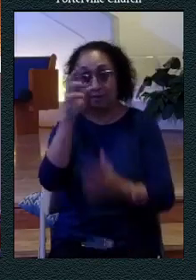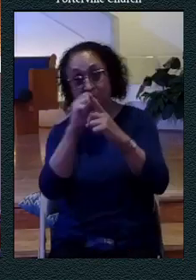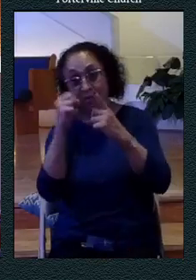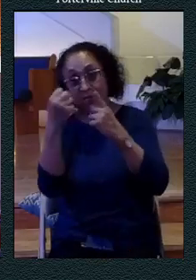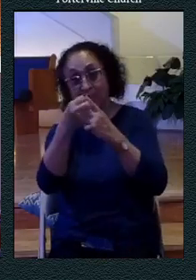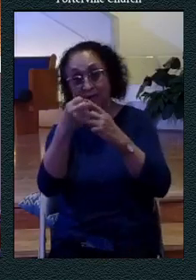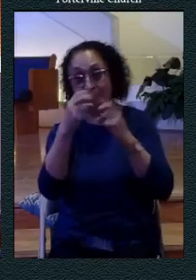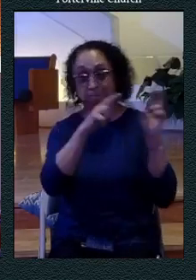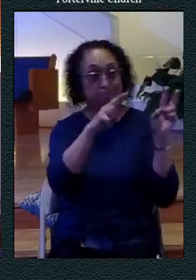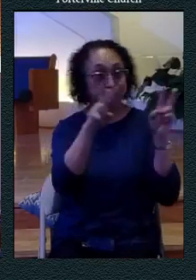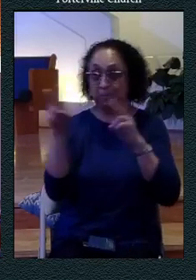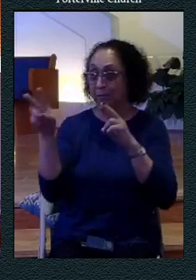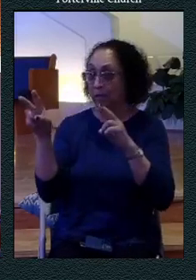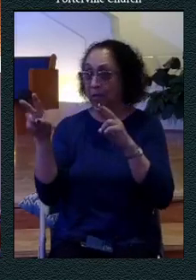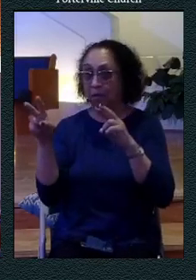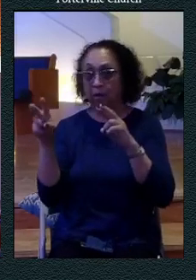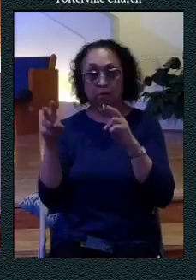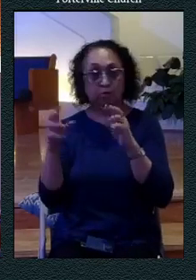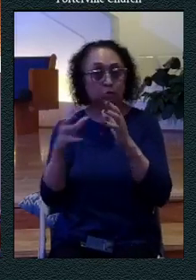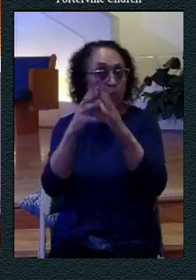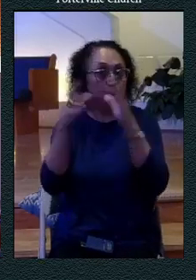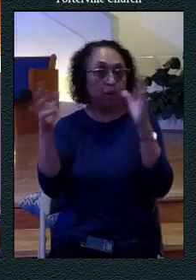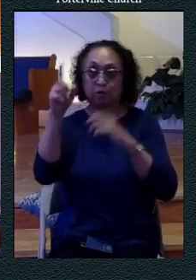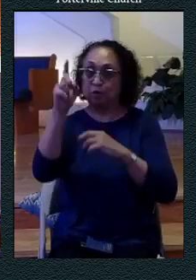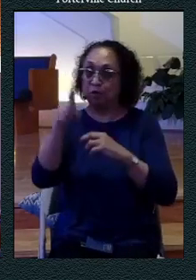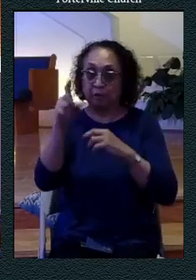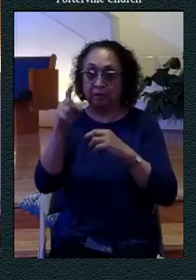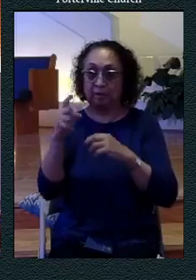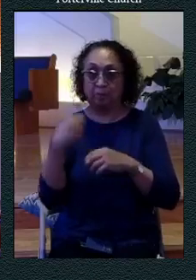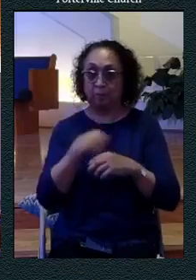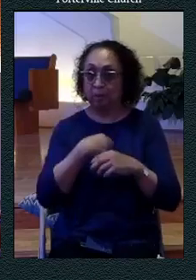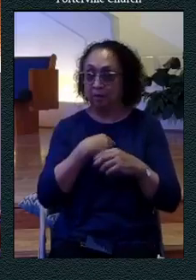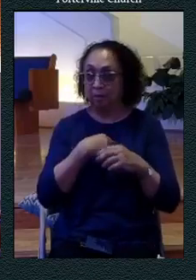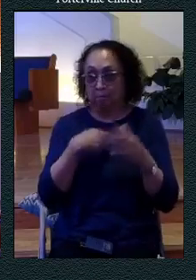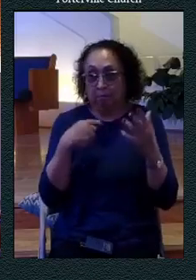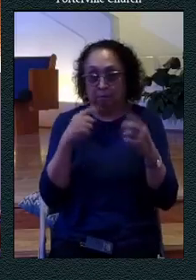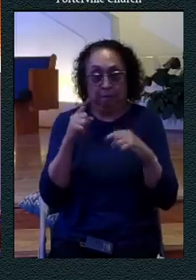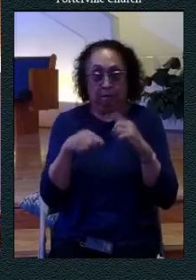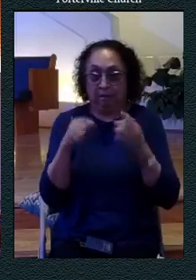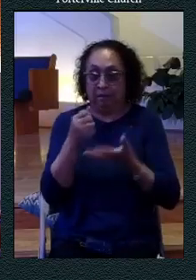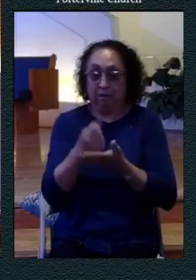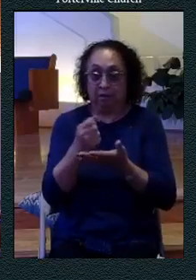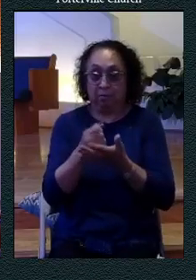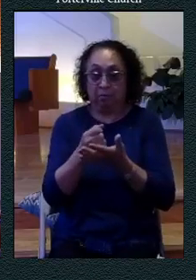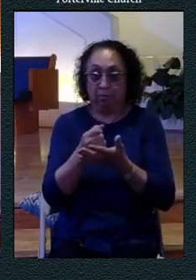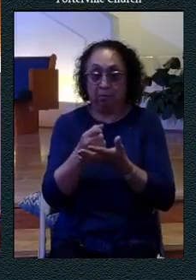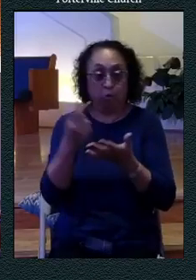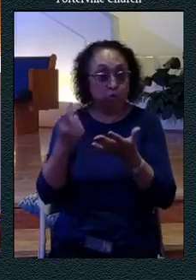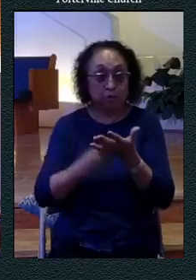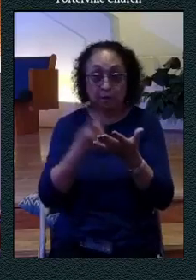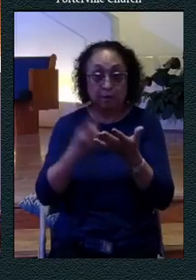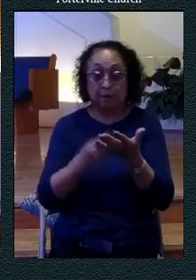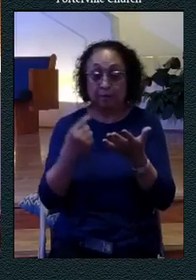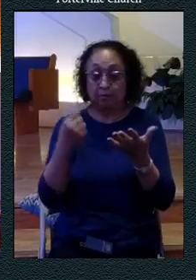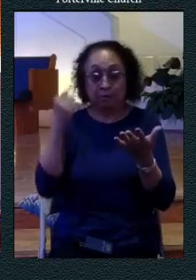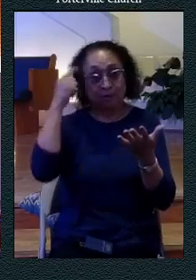around you, the needs are overwhelming. That can hold us back. Sometimes we think, well, there's just too many needs out